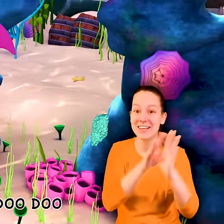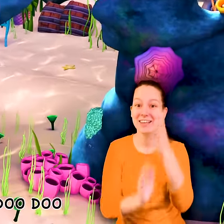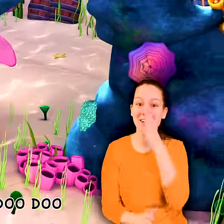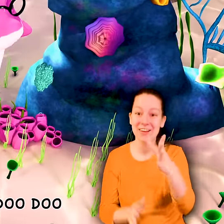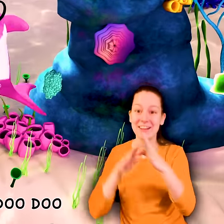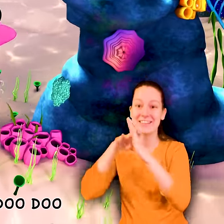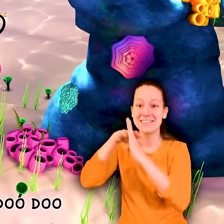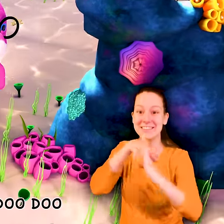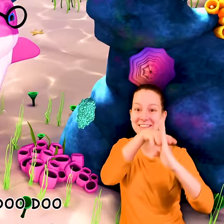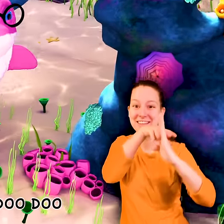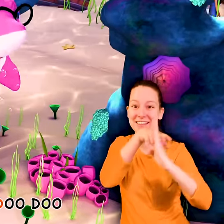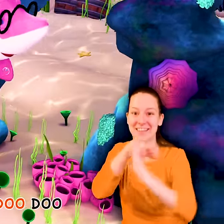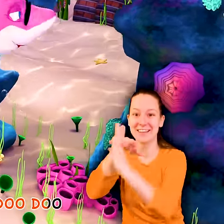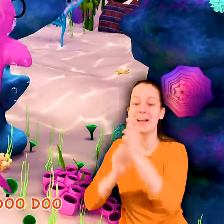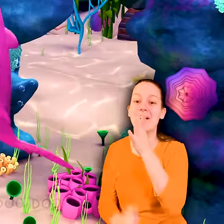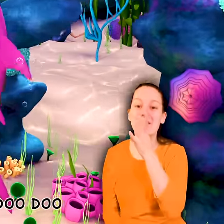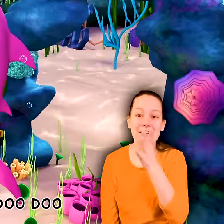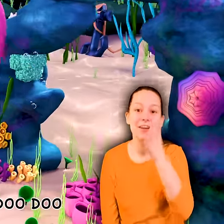grandma